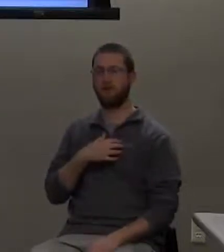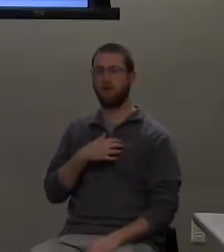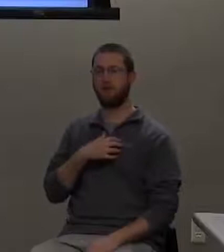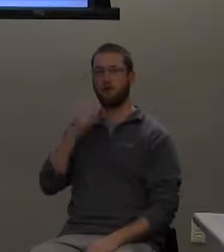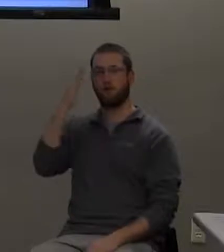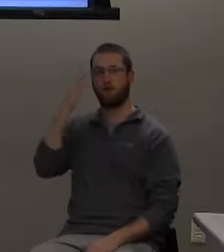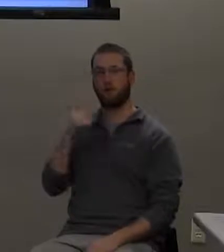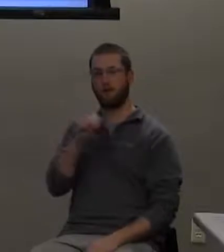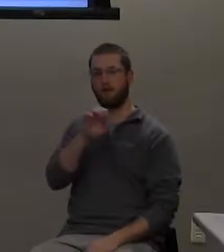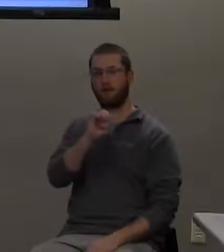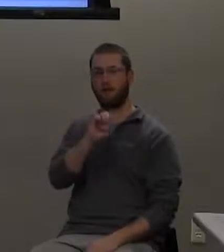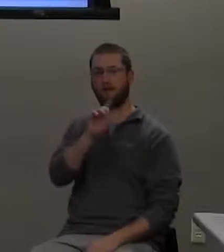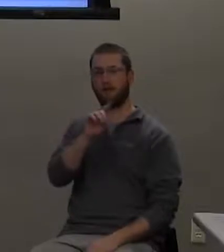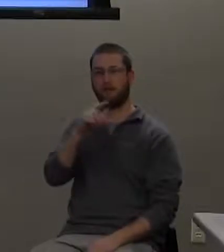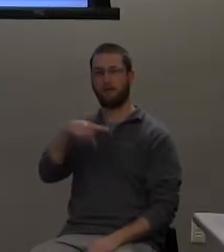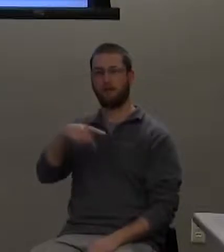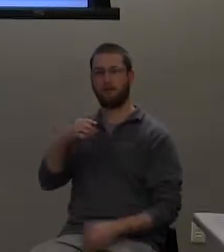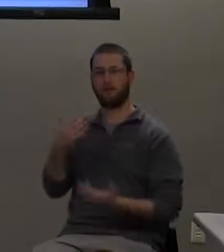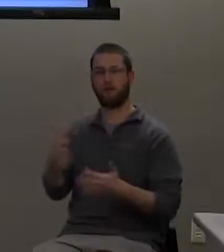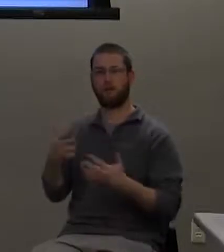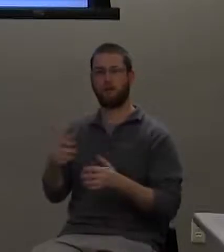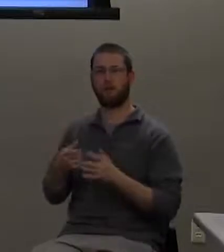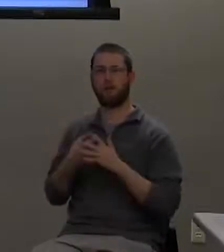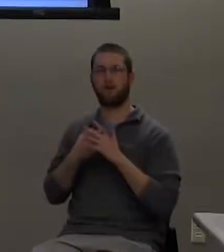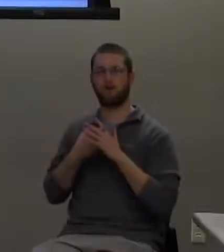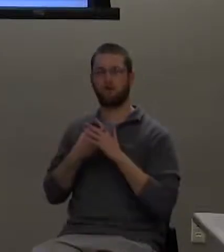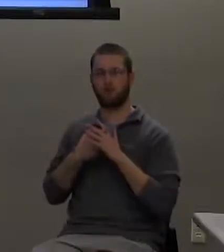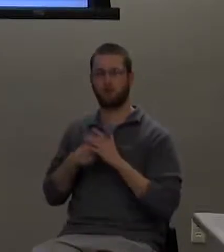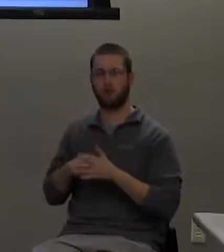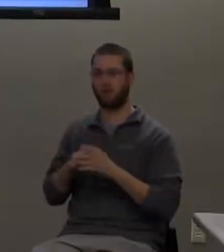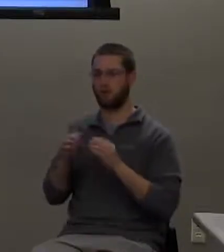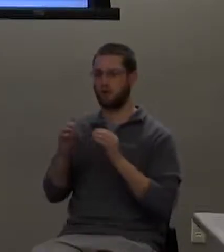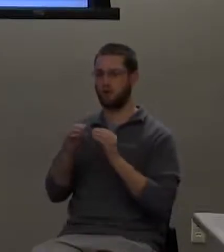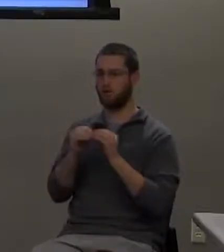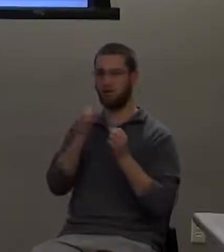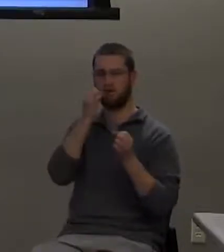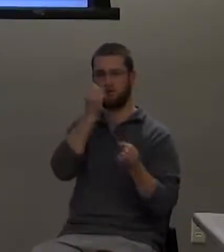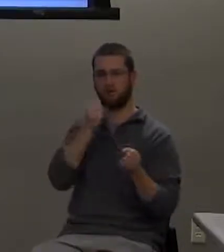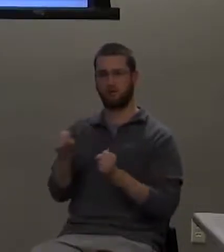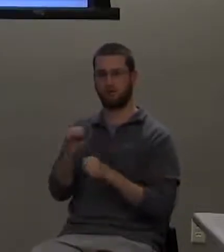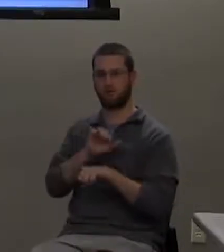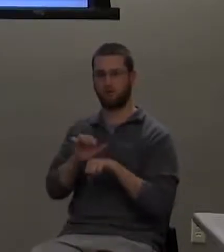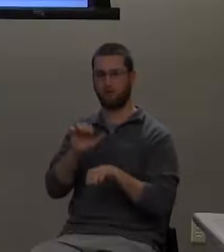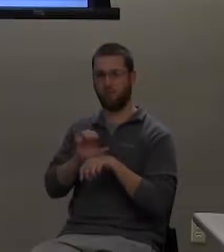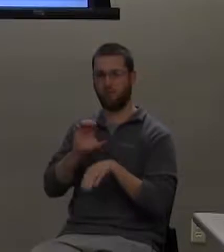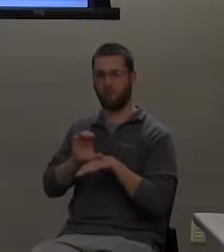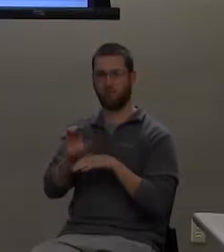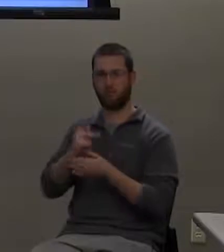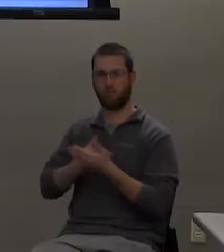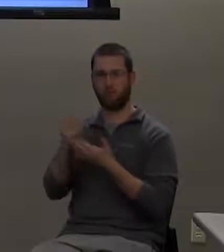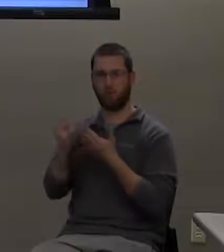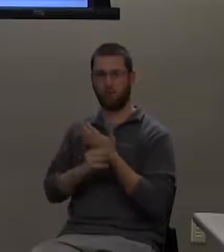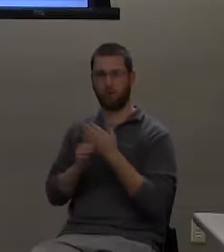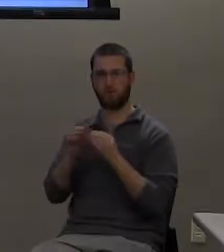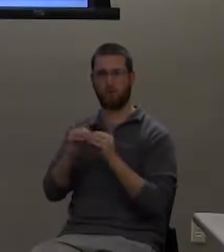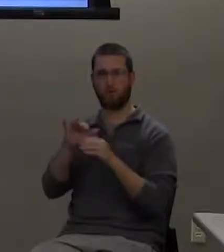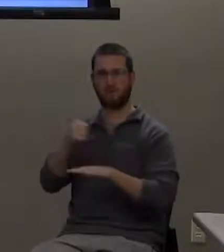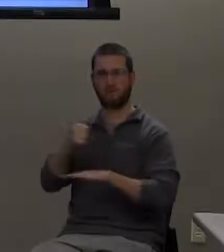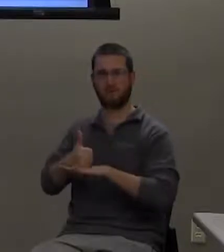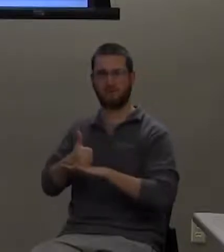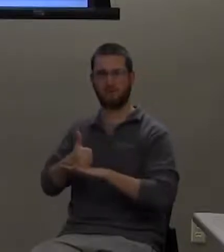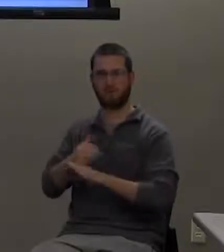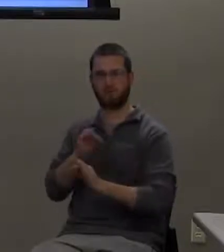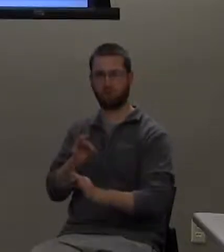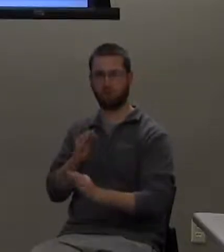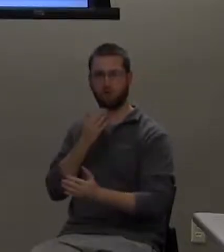the EDP is already taking steps to try and be more strategic about how we get our workforce programs more set. I